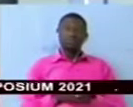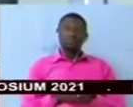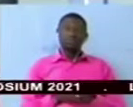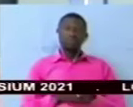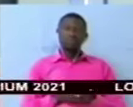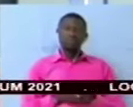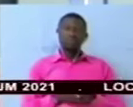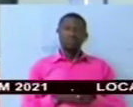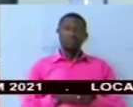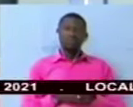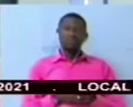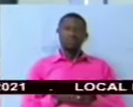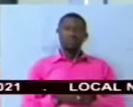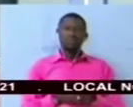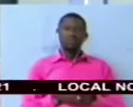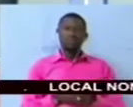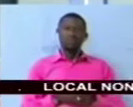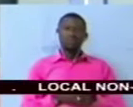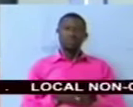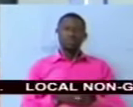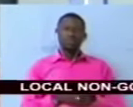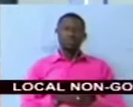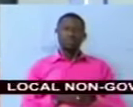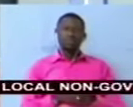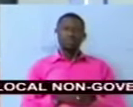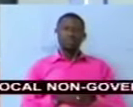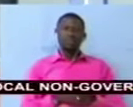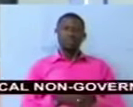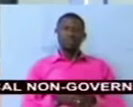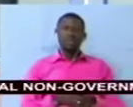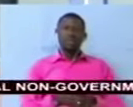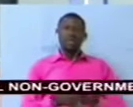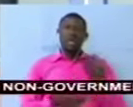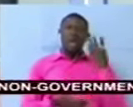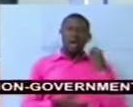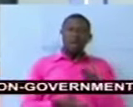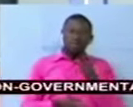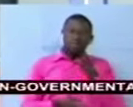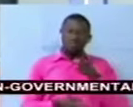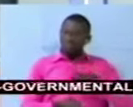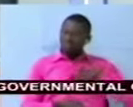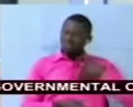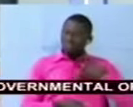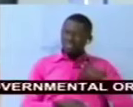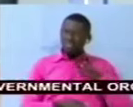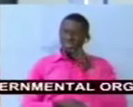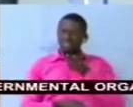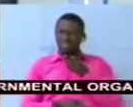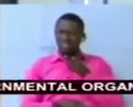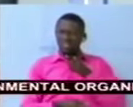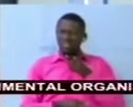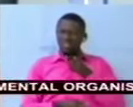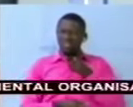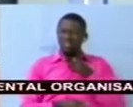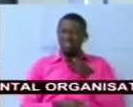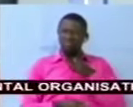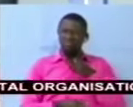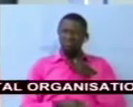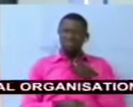how do you feel that such an accusation was made against